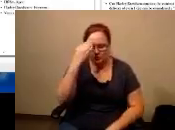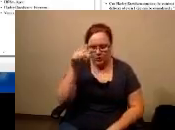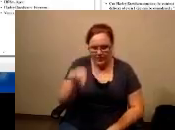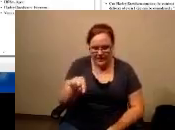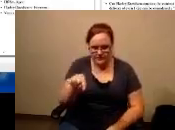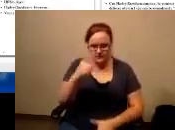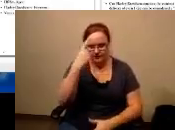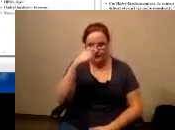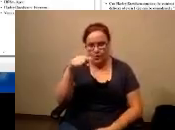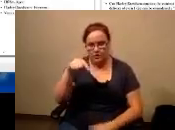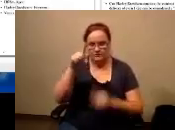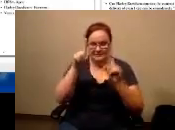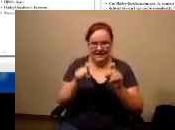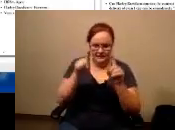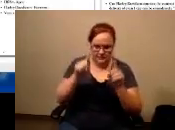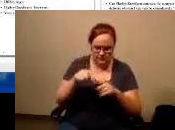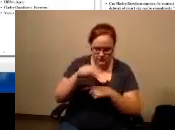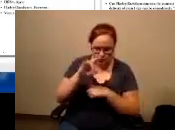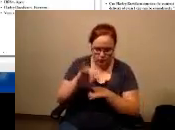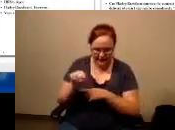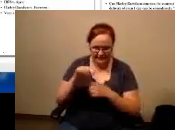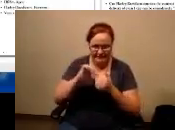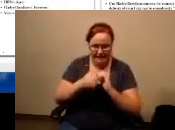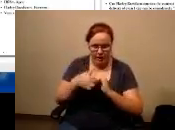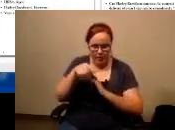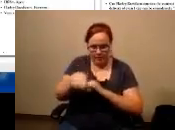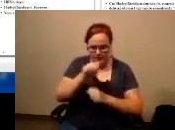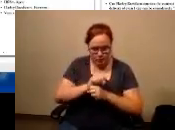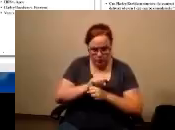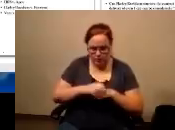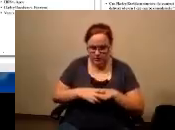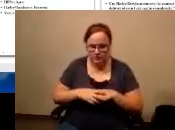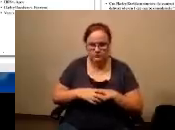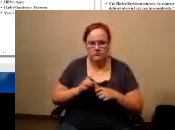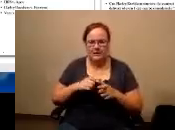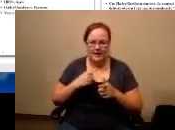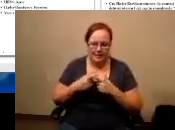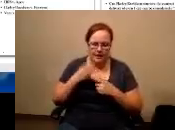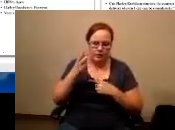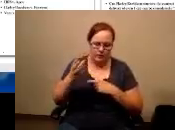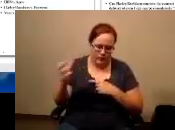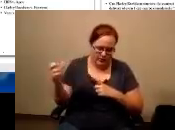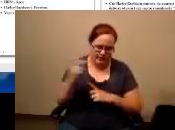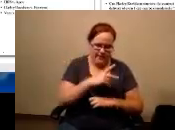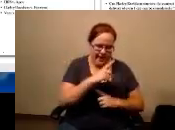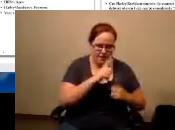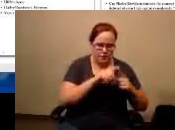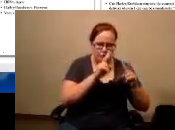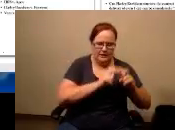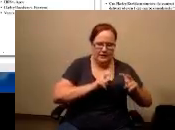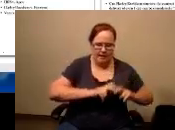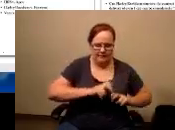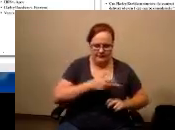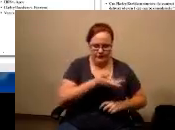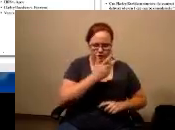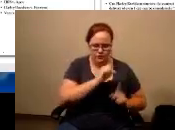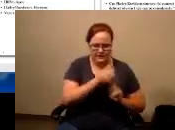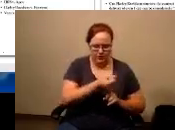test, how this works. And then we're going to come back to the analysis of the 3 scenarios.